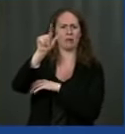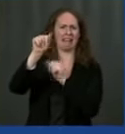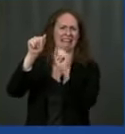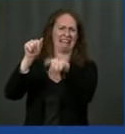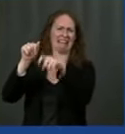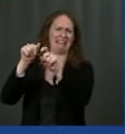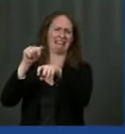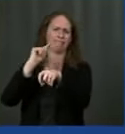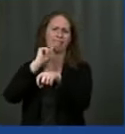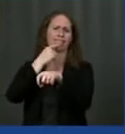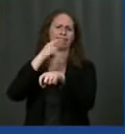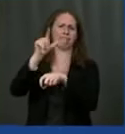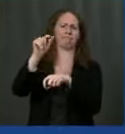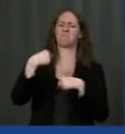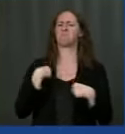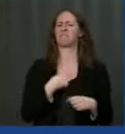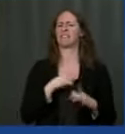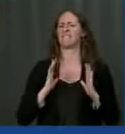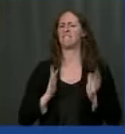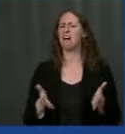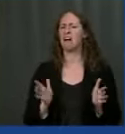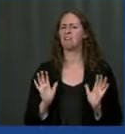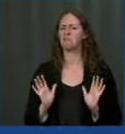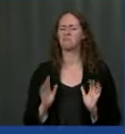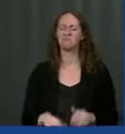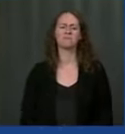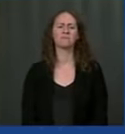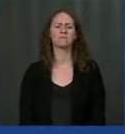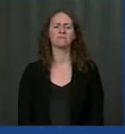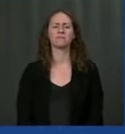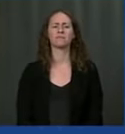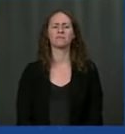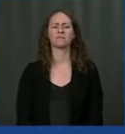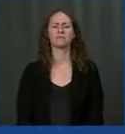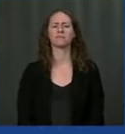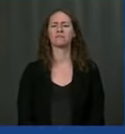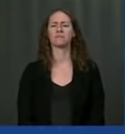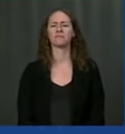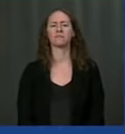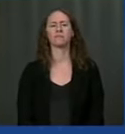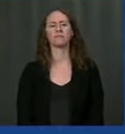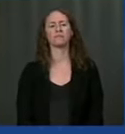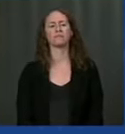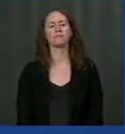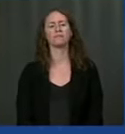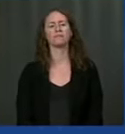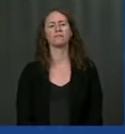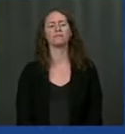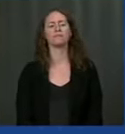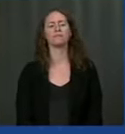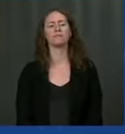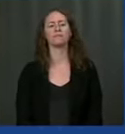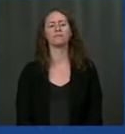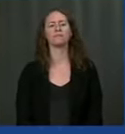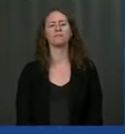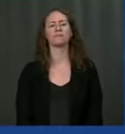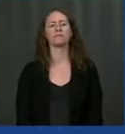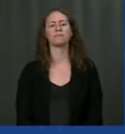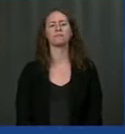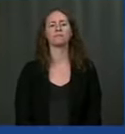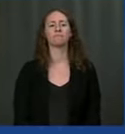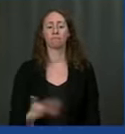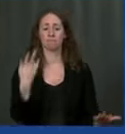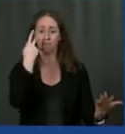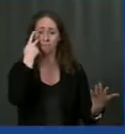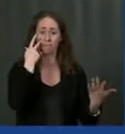well as I have directed General Boyles, my adjutant general, as we progress over the next 8 to 10 hours, he has